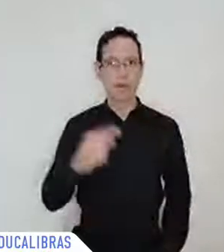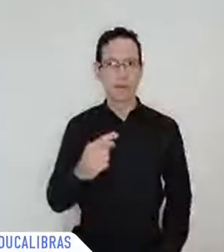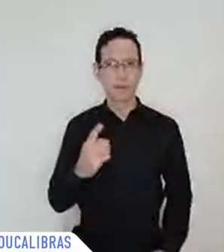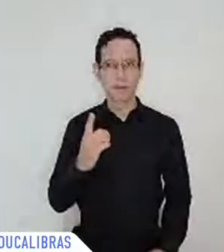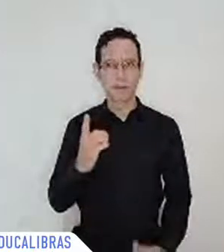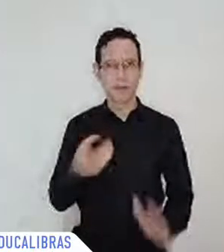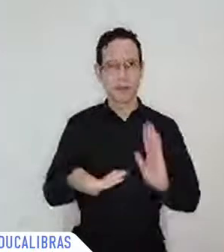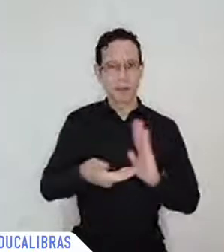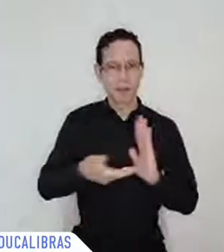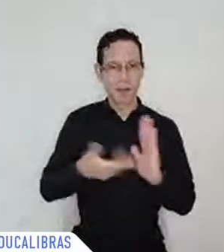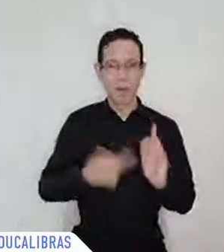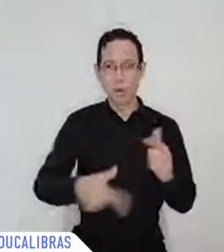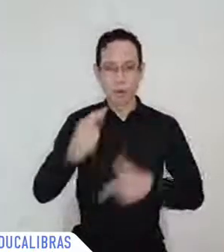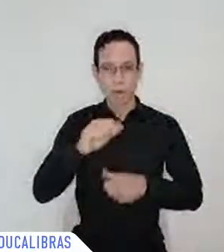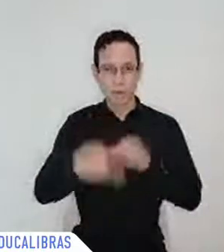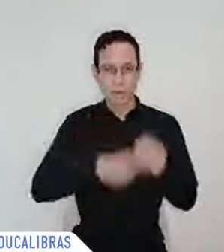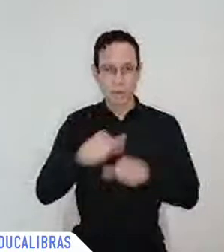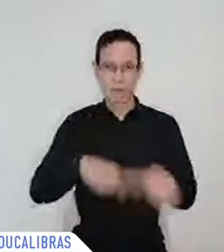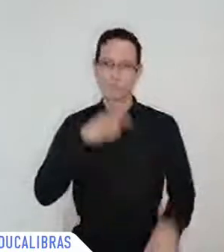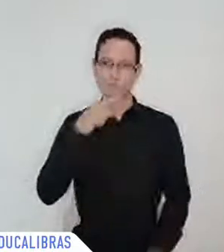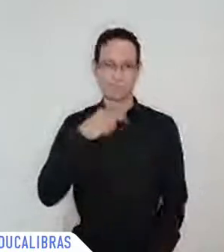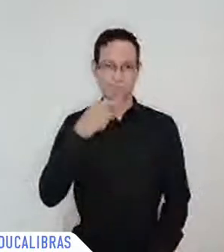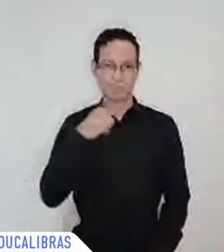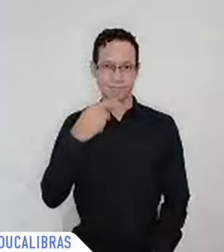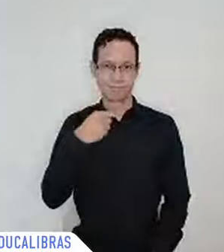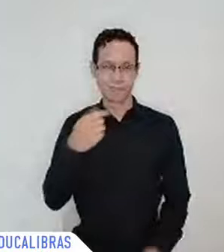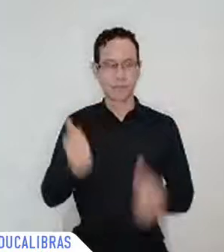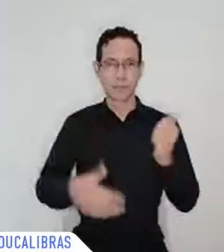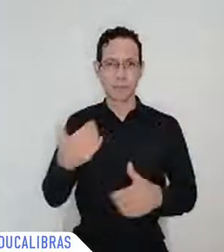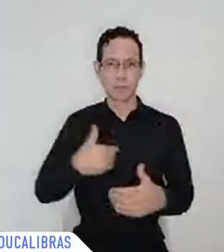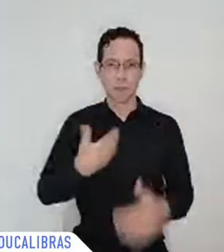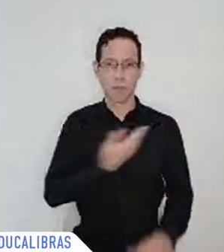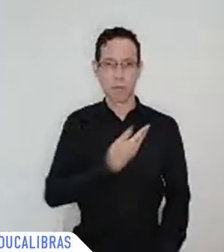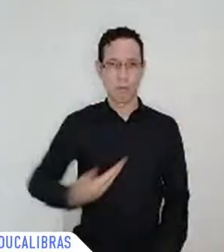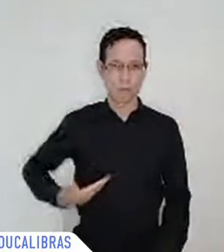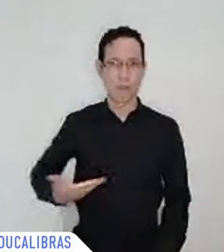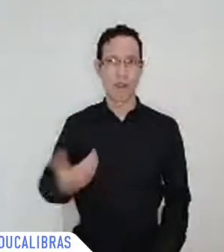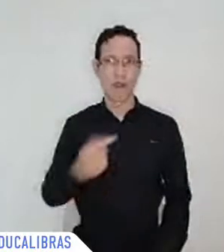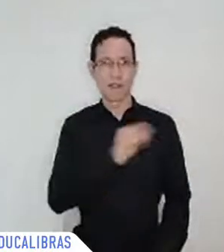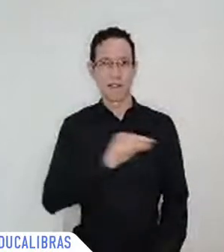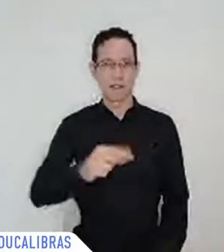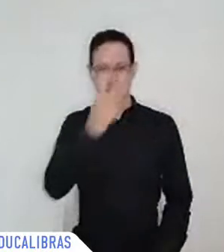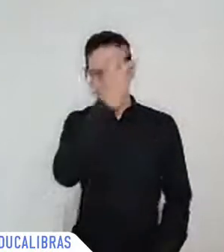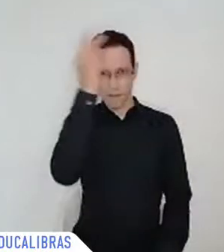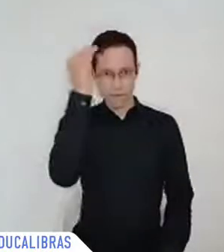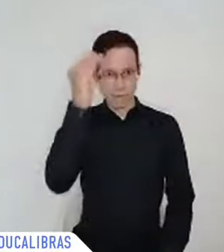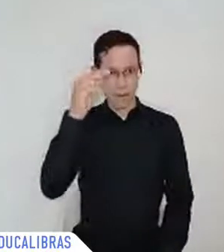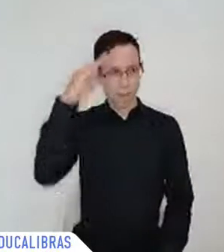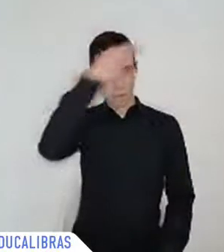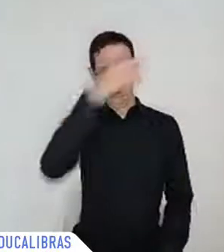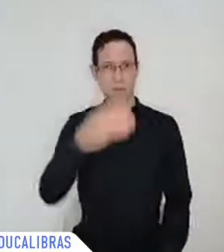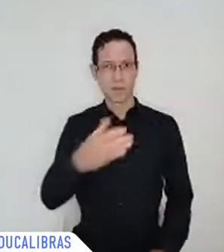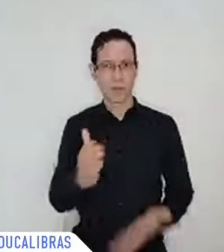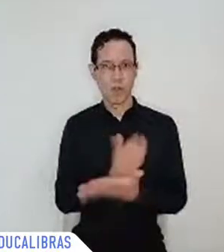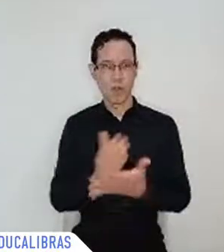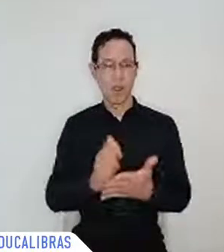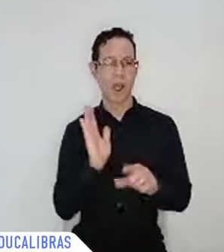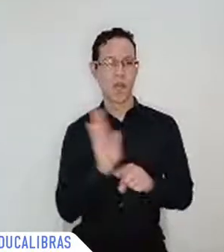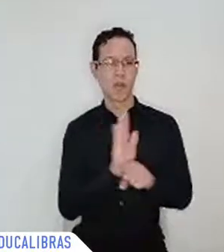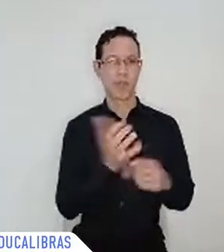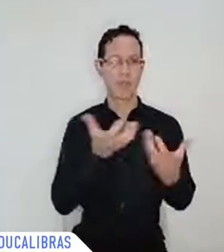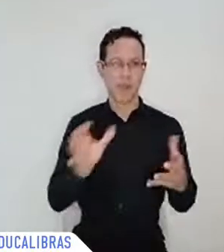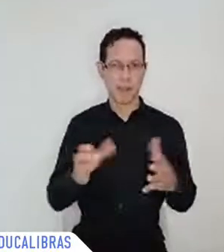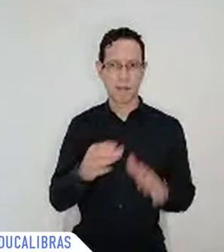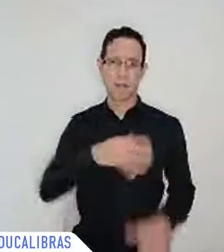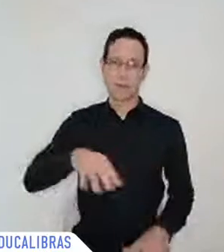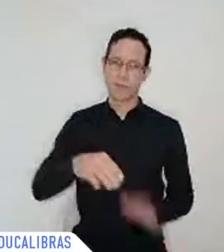So there was no other way. We managed to help mayors and governors that Bolsonaro didn't want